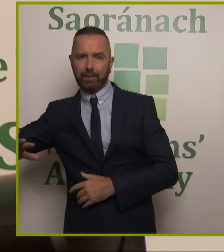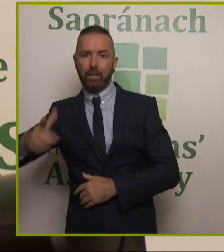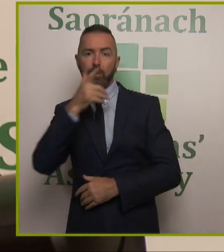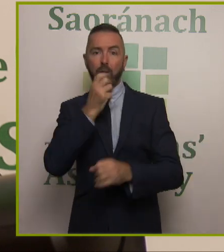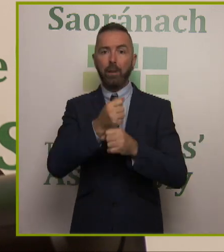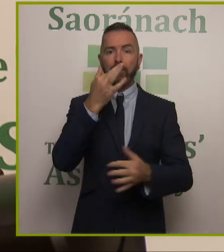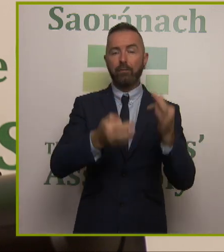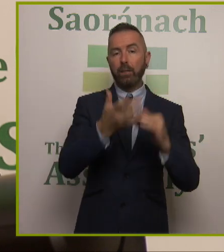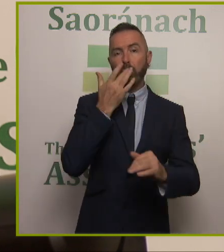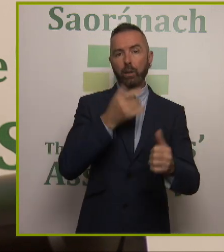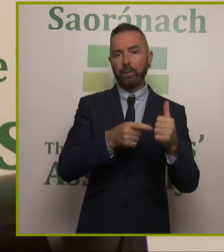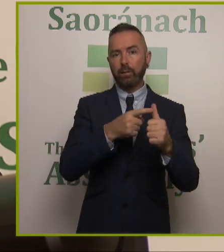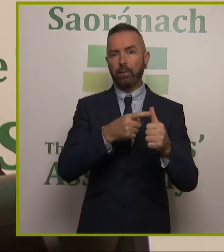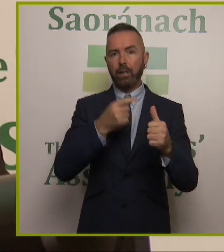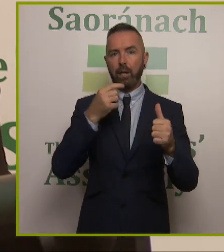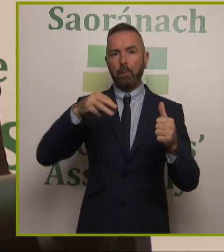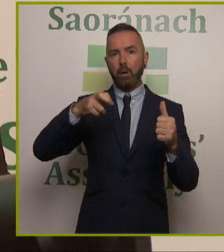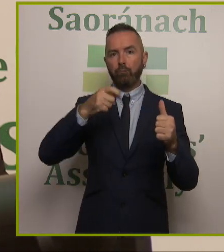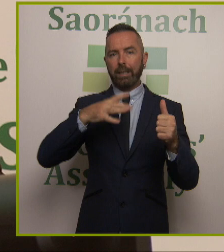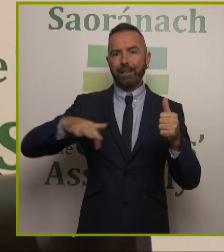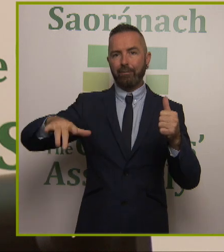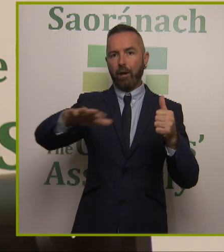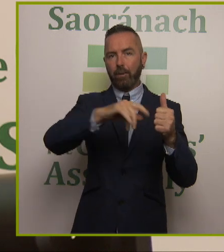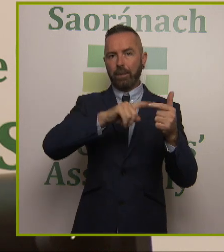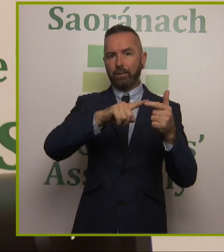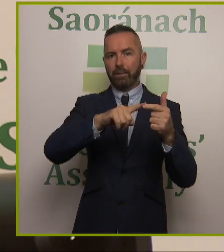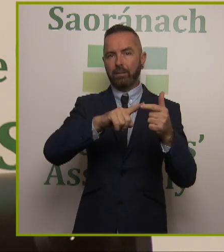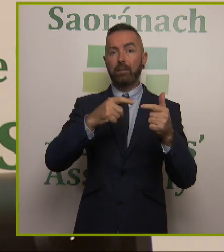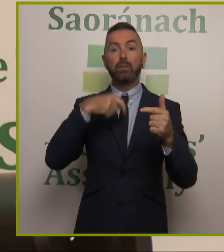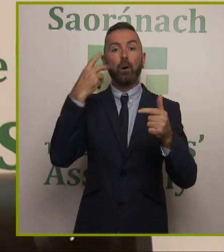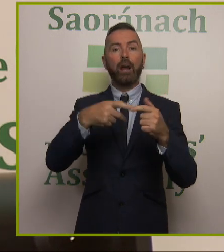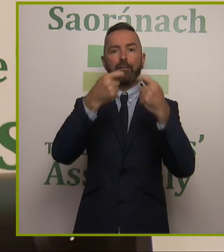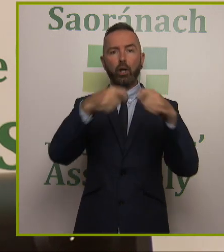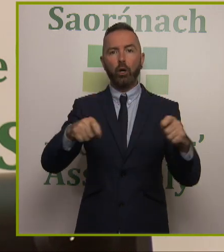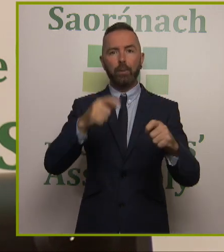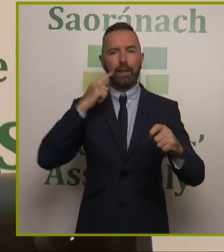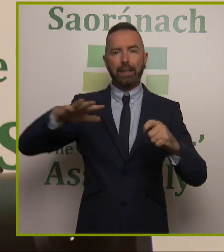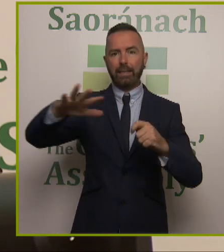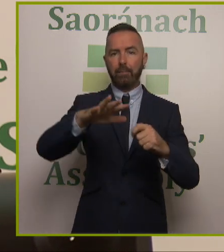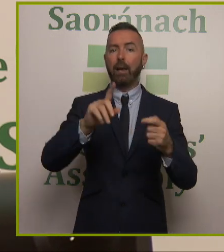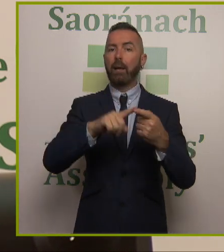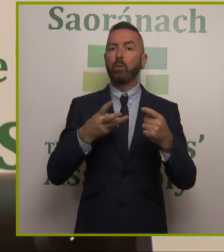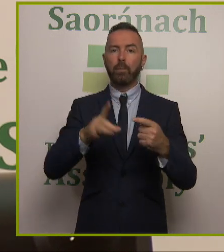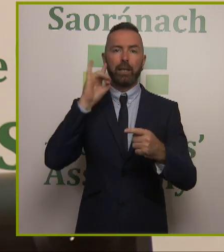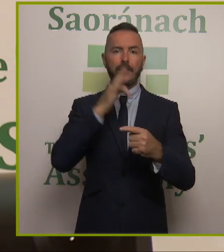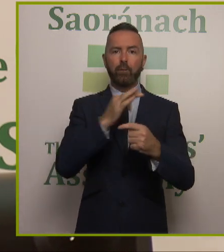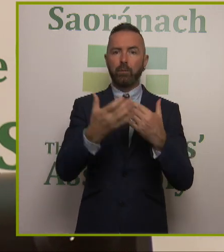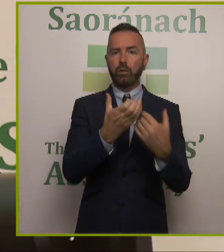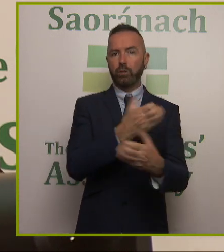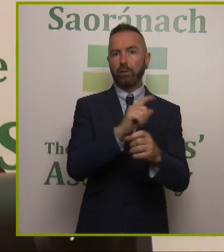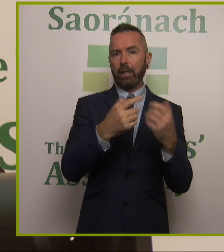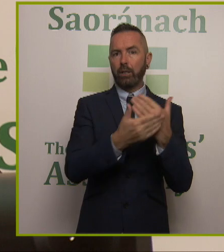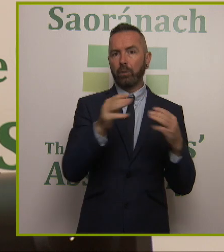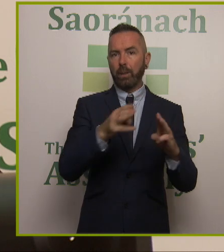be looking at marine environments. Tomorrow we'll have our urban landscapes, and I'm delighted as well that we'll be hearing from the Children and Young People's Assembly later this